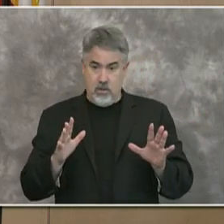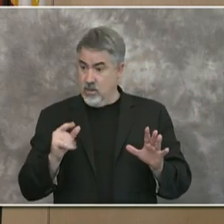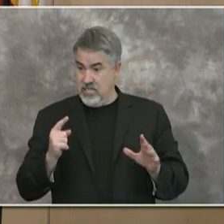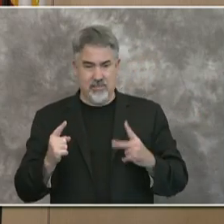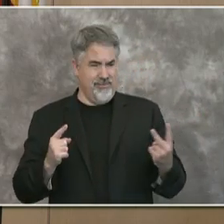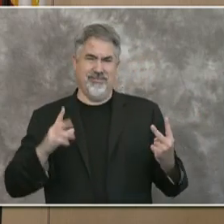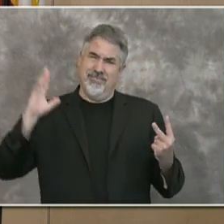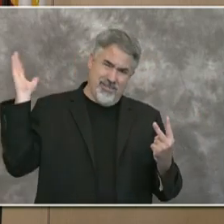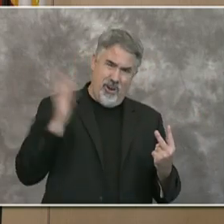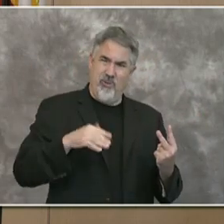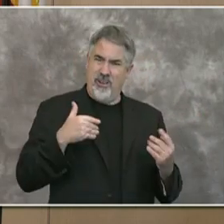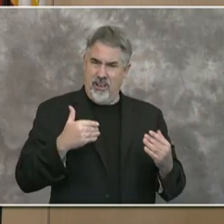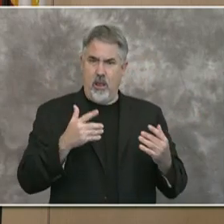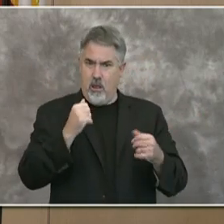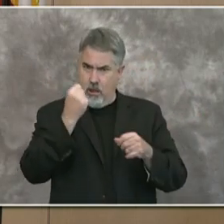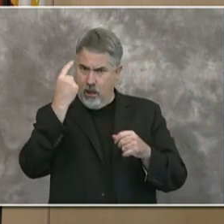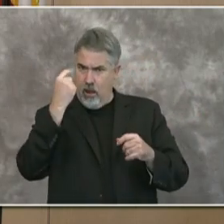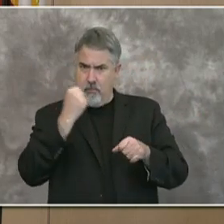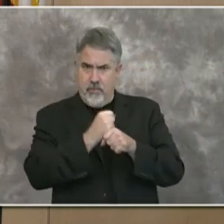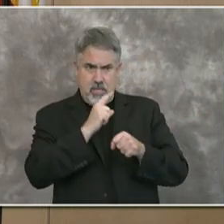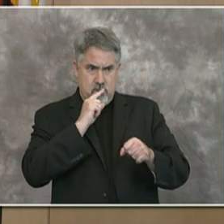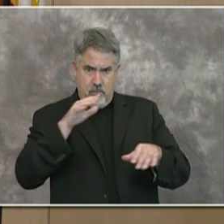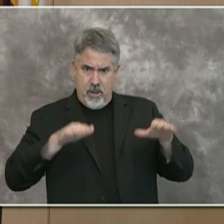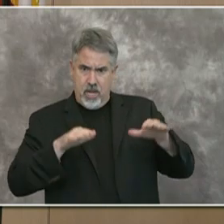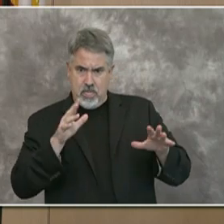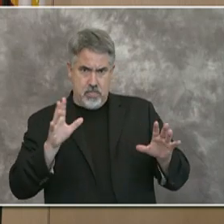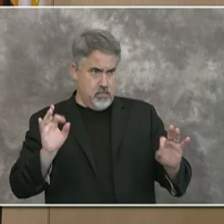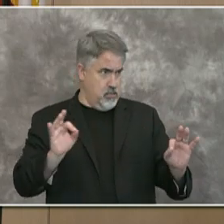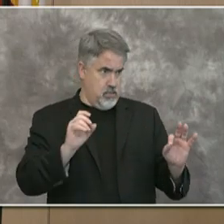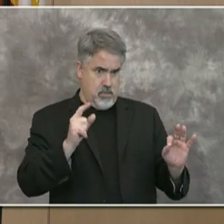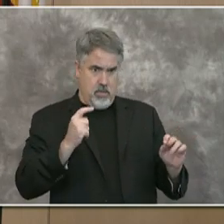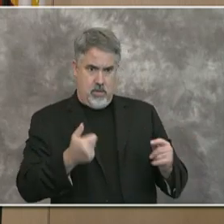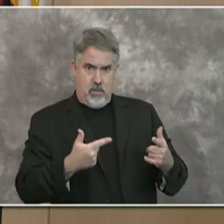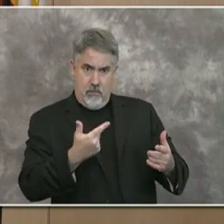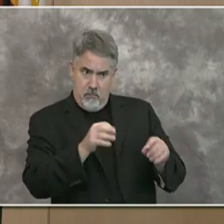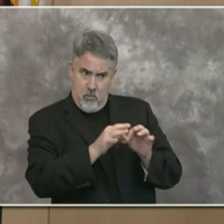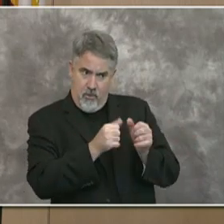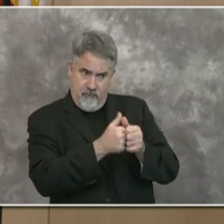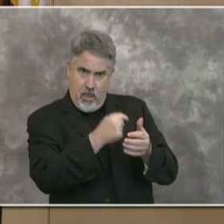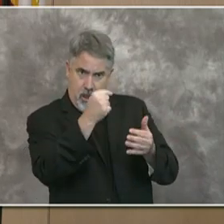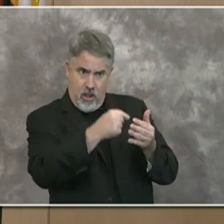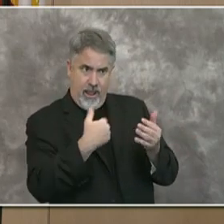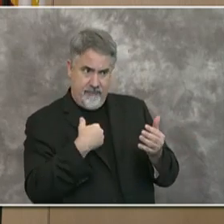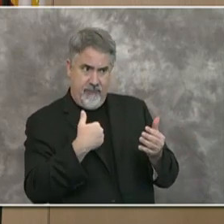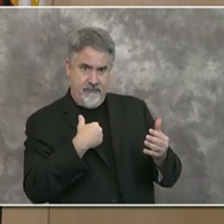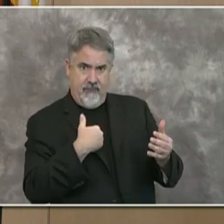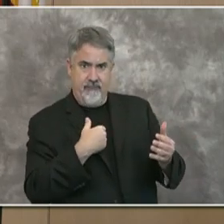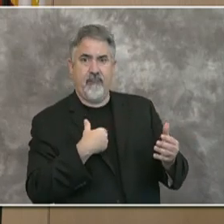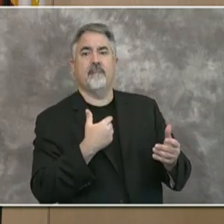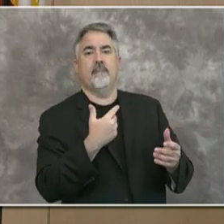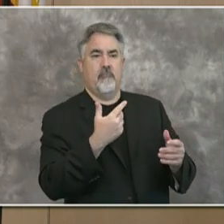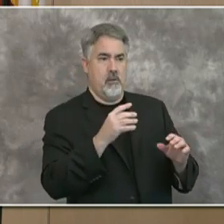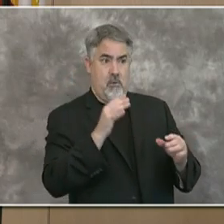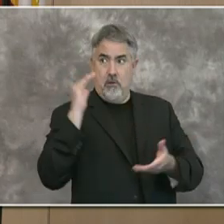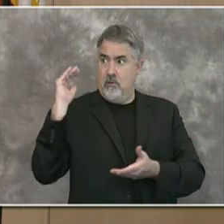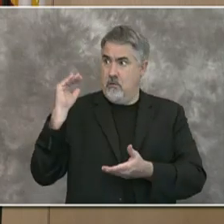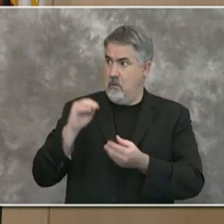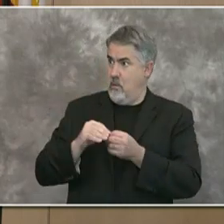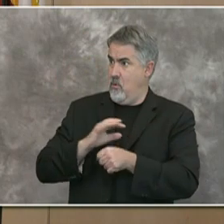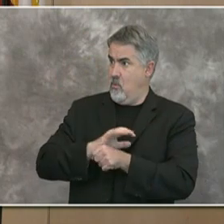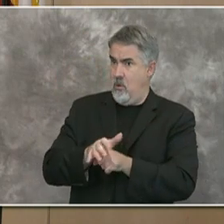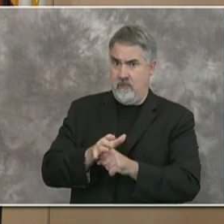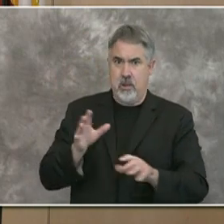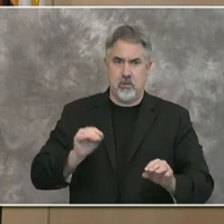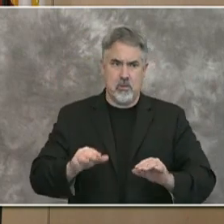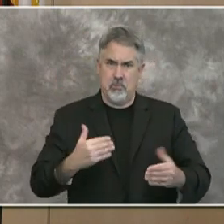it here 2+, to add on more conditions of loosening up. But again, we need